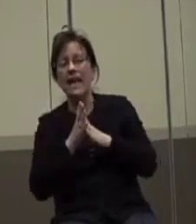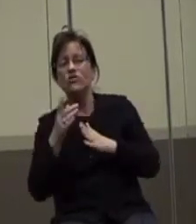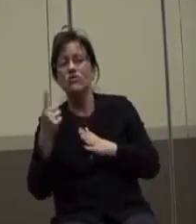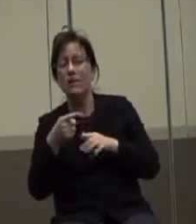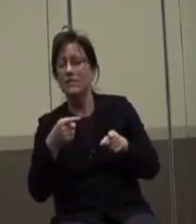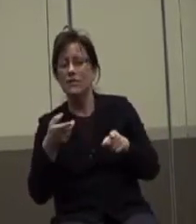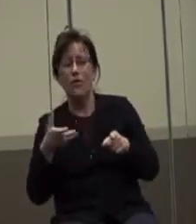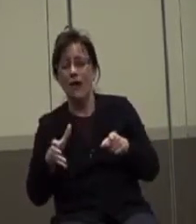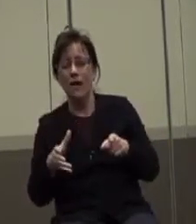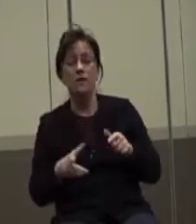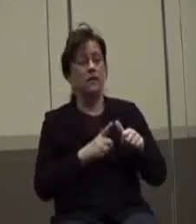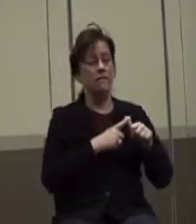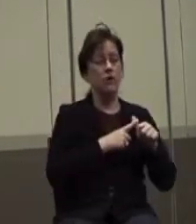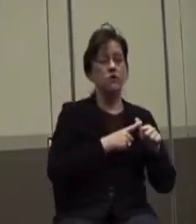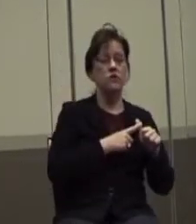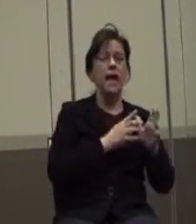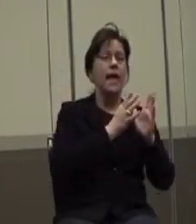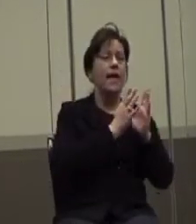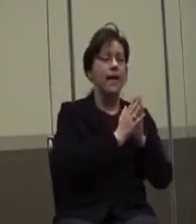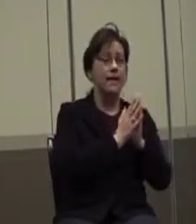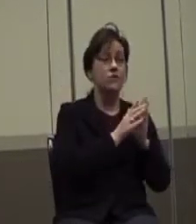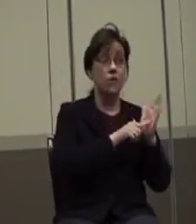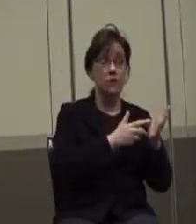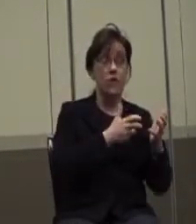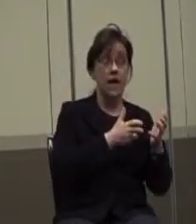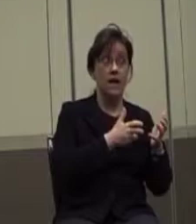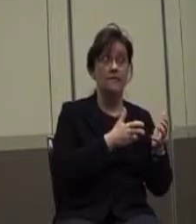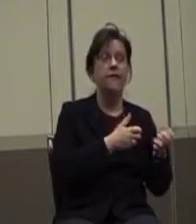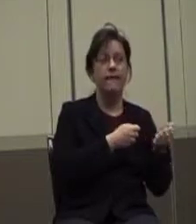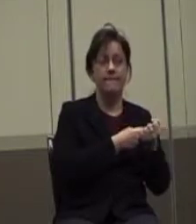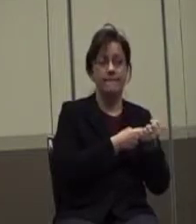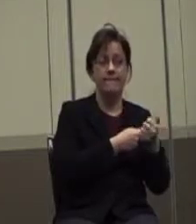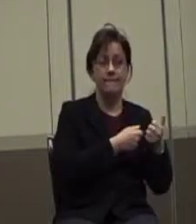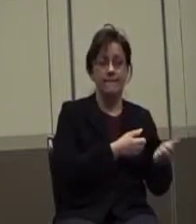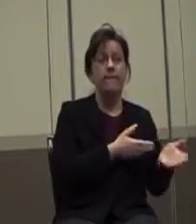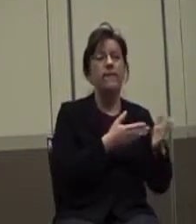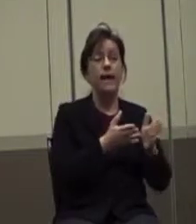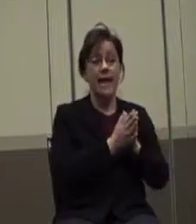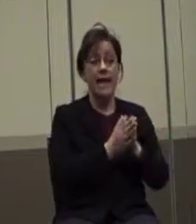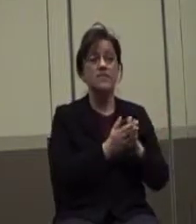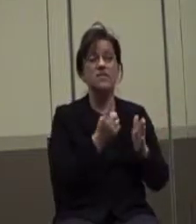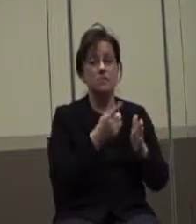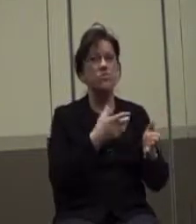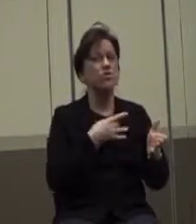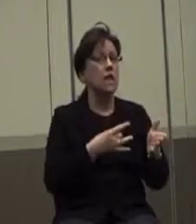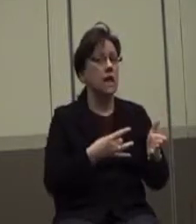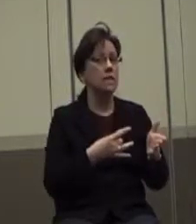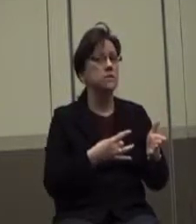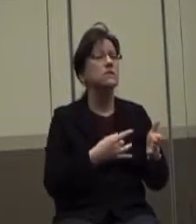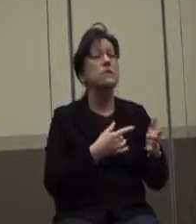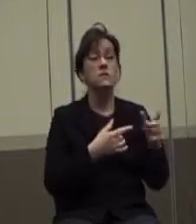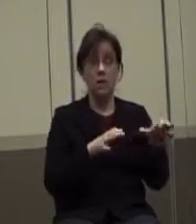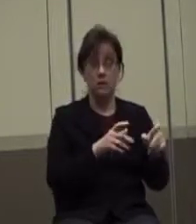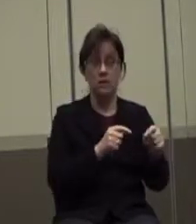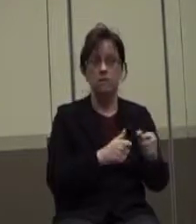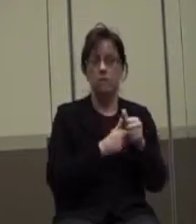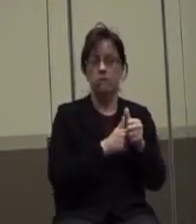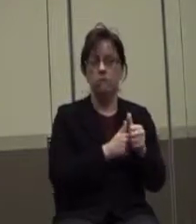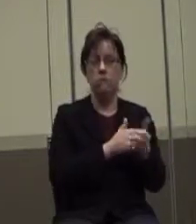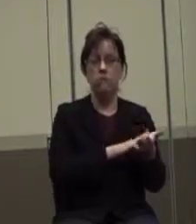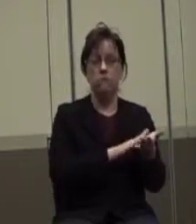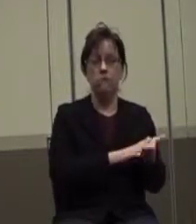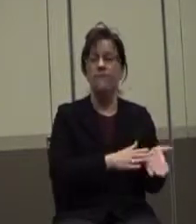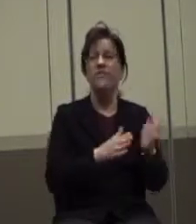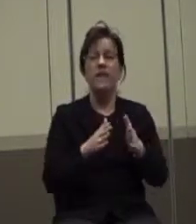do. Then I can reinforce her, then I ask her to do the thing that she's not likely to do, because I've already kind of set the stage that I'm